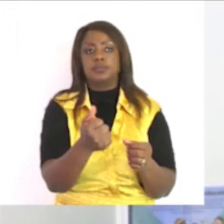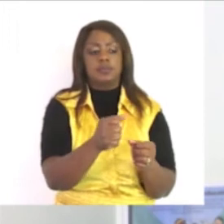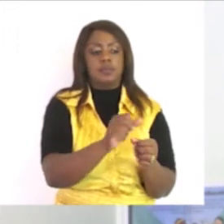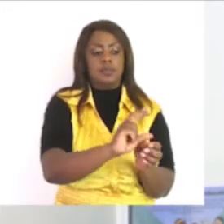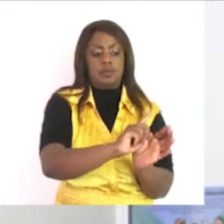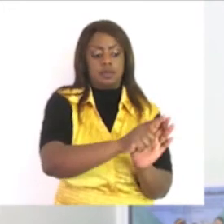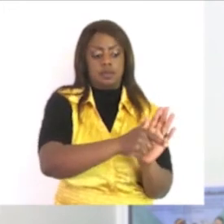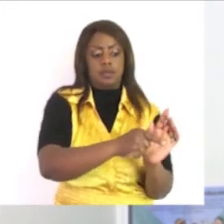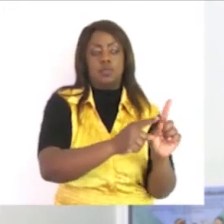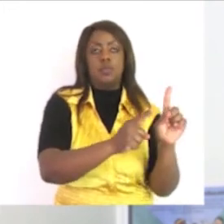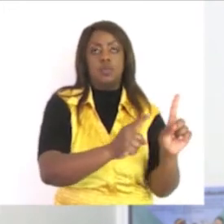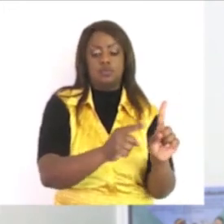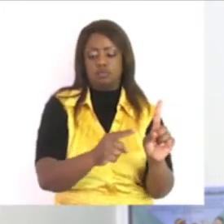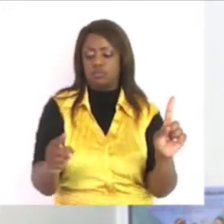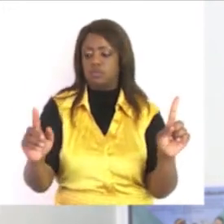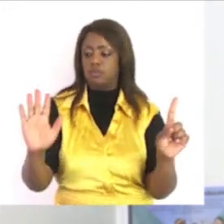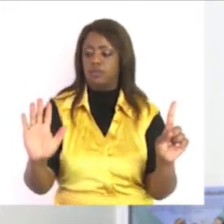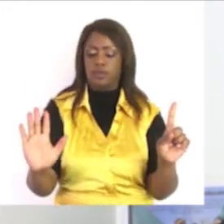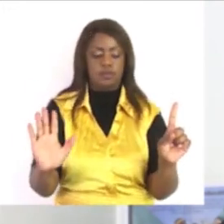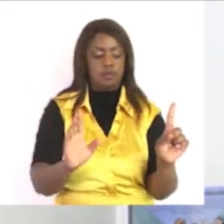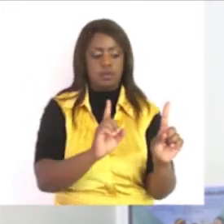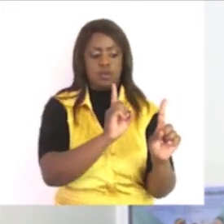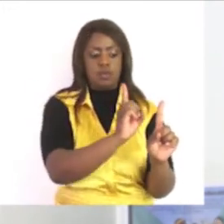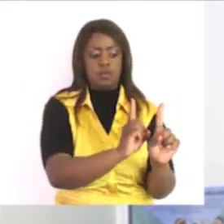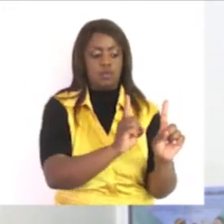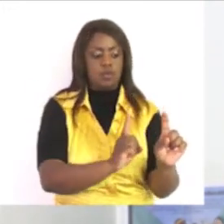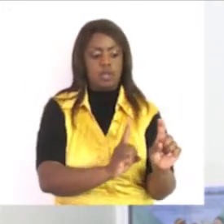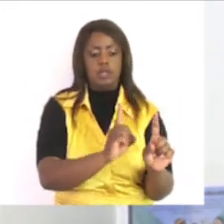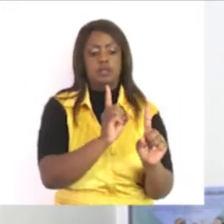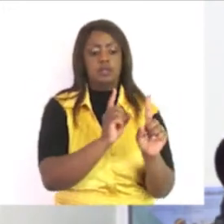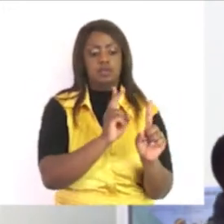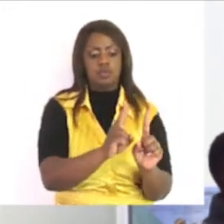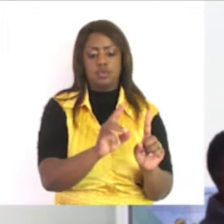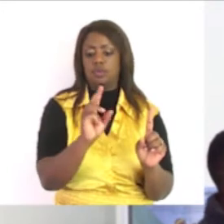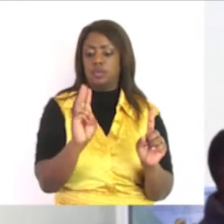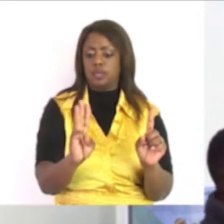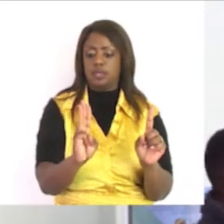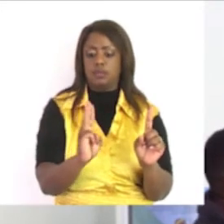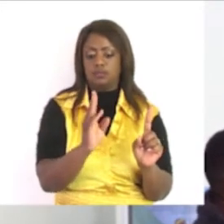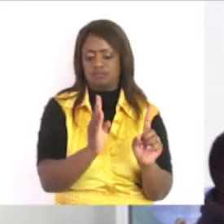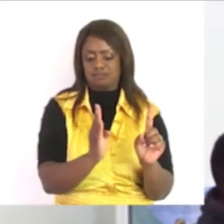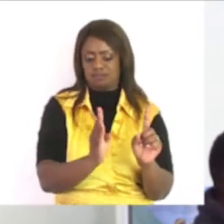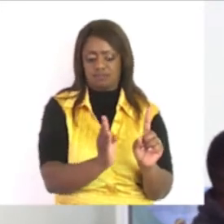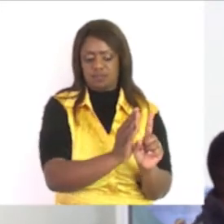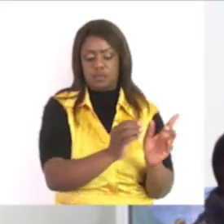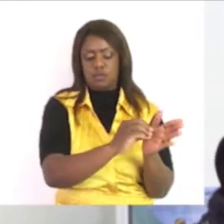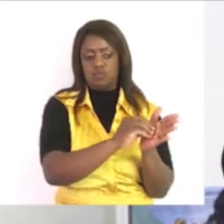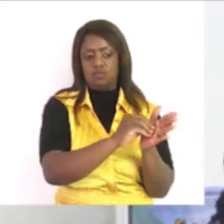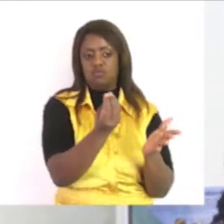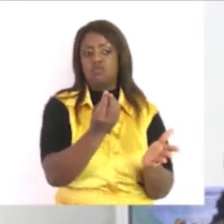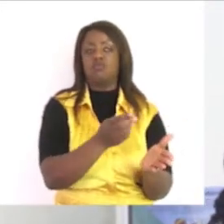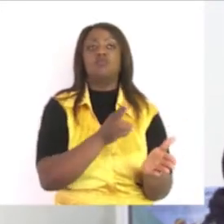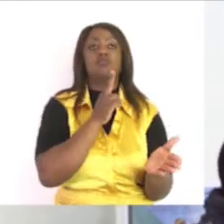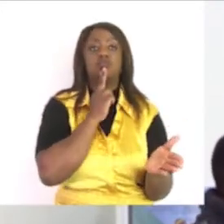values. There is evaluation, whereby you have to evaluate yourself or your estimate according to the scale which